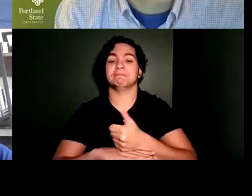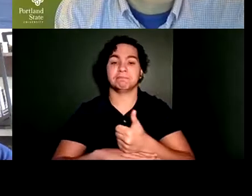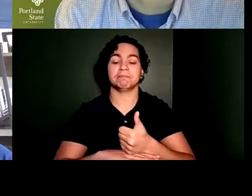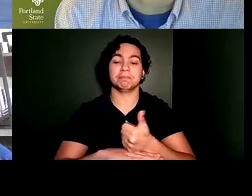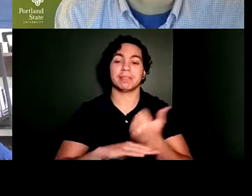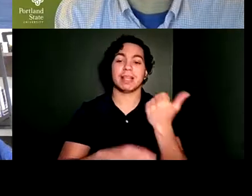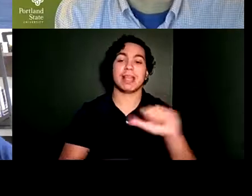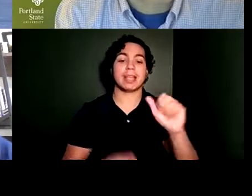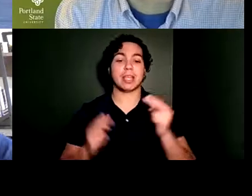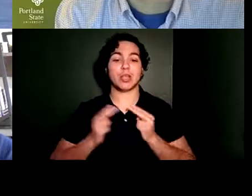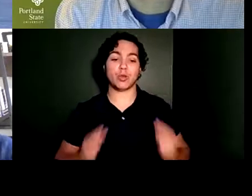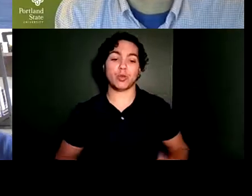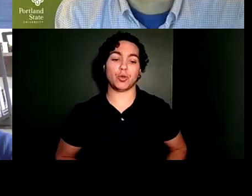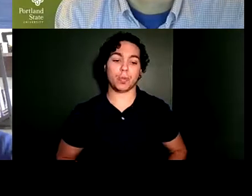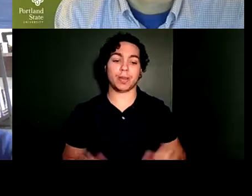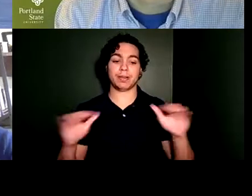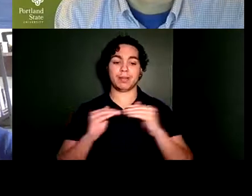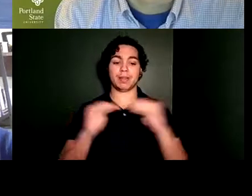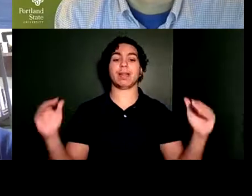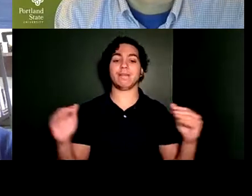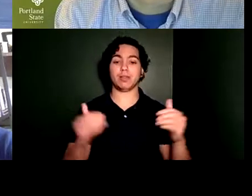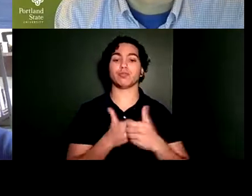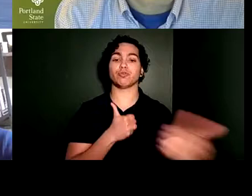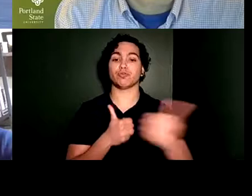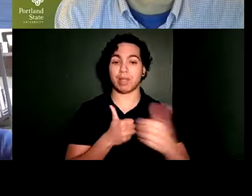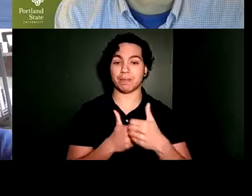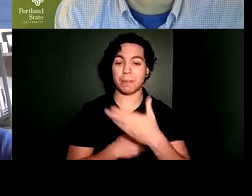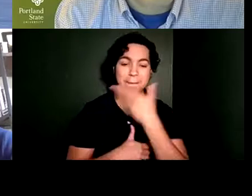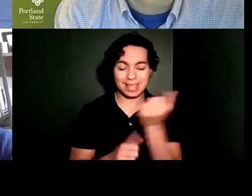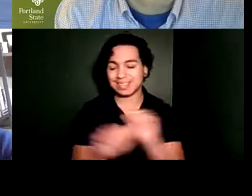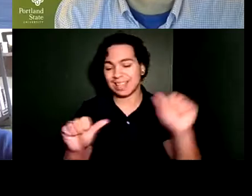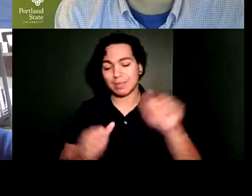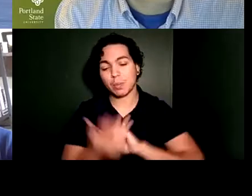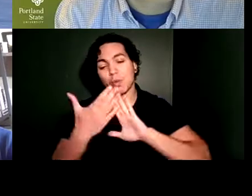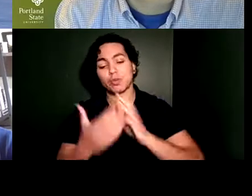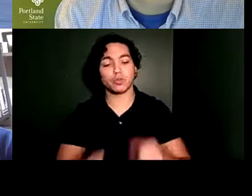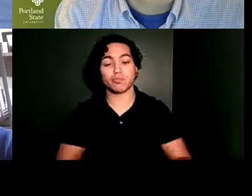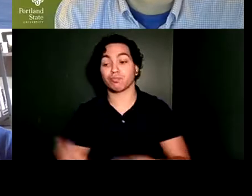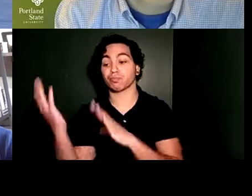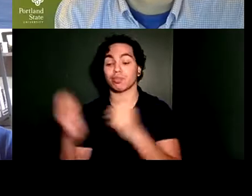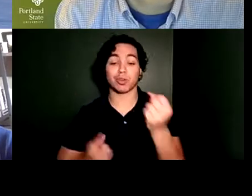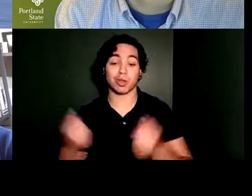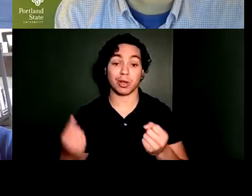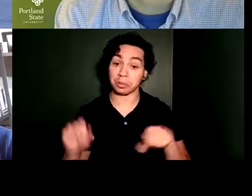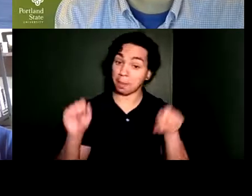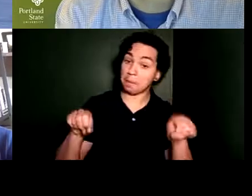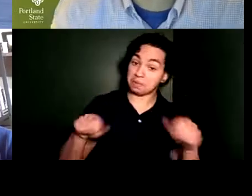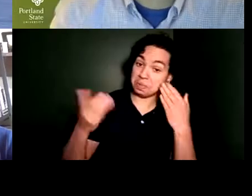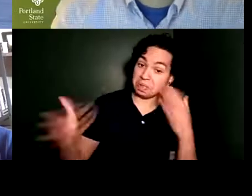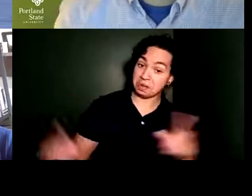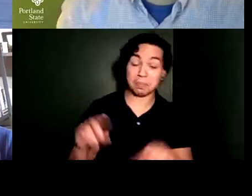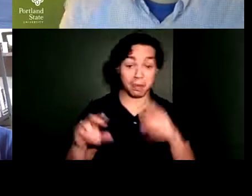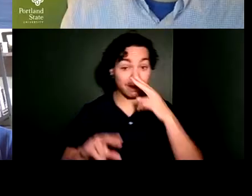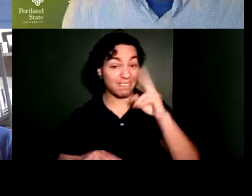any human scale travel is really to remove cars from the equation. So I'm not sure it's possible, but it's certainly a fun, I